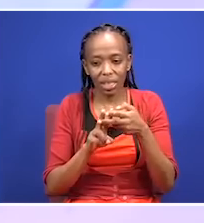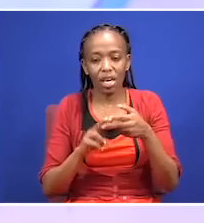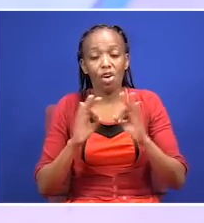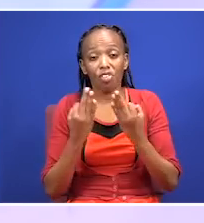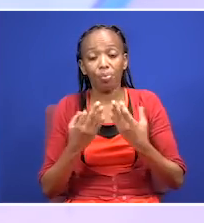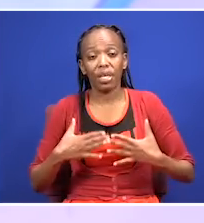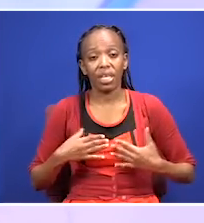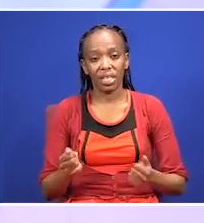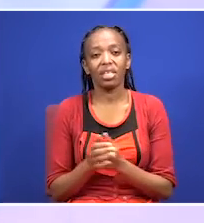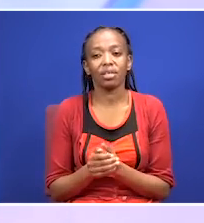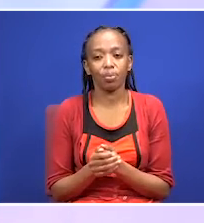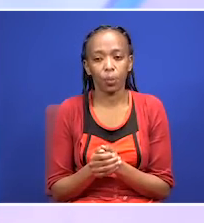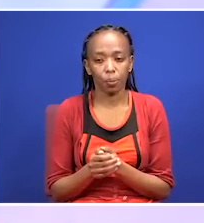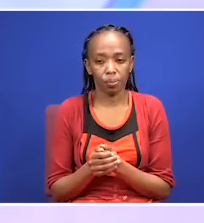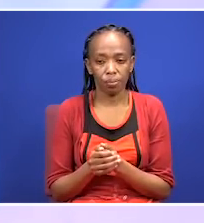familyhealing